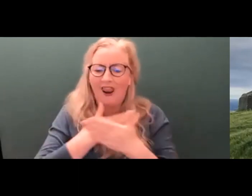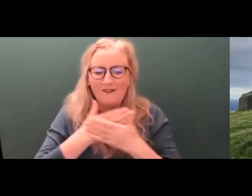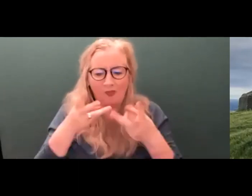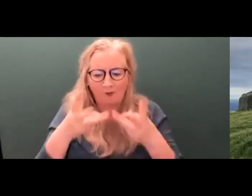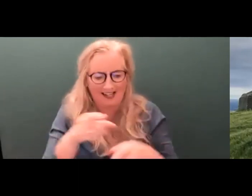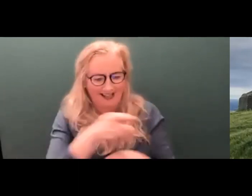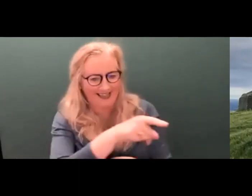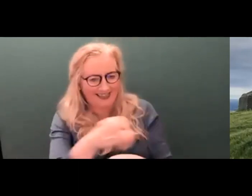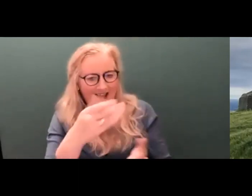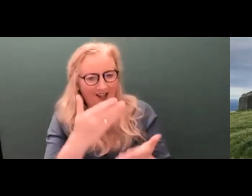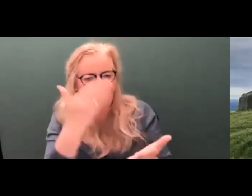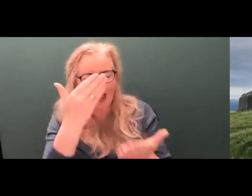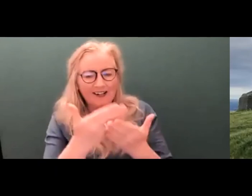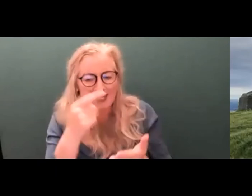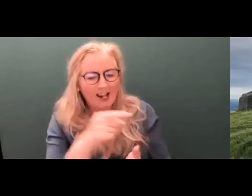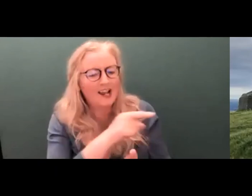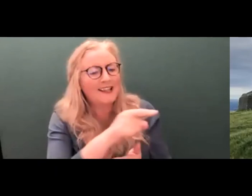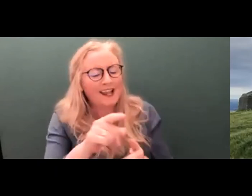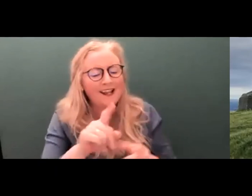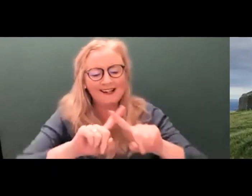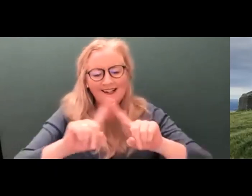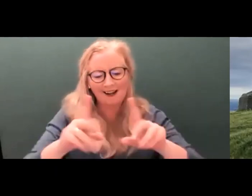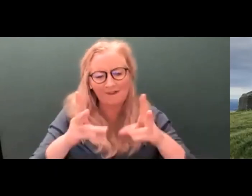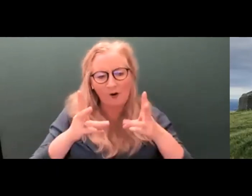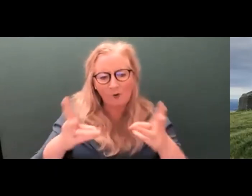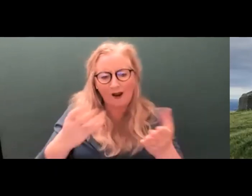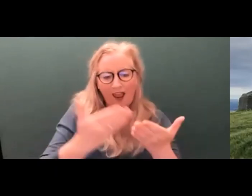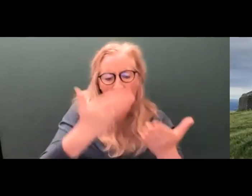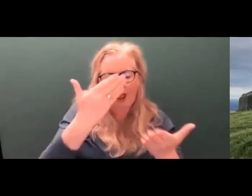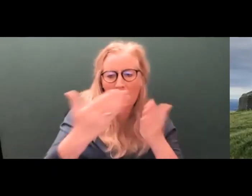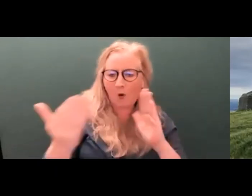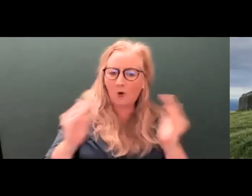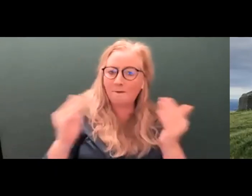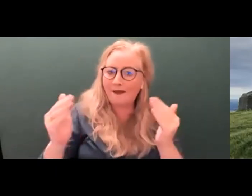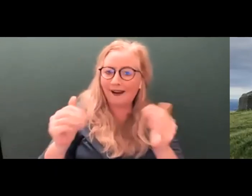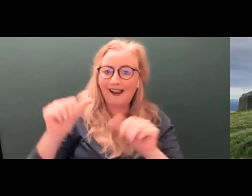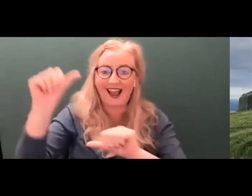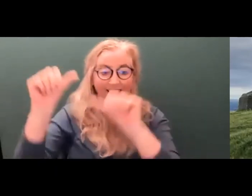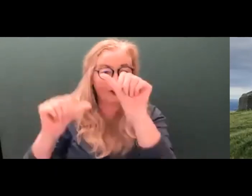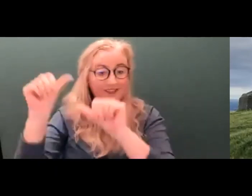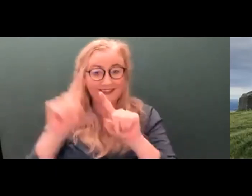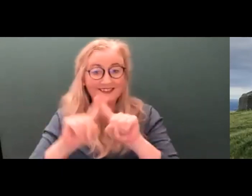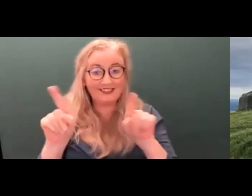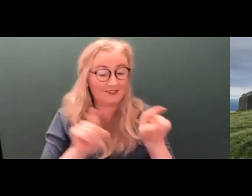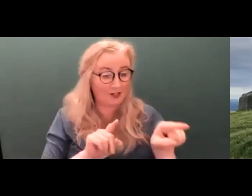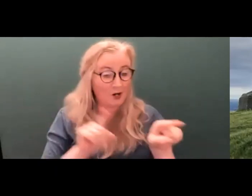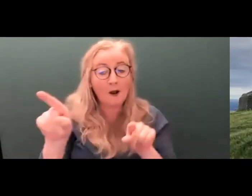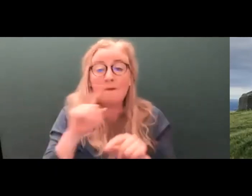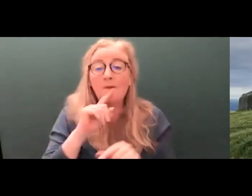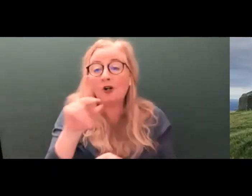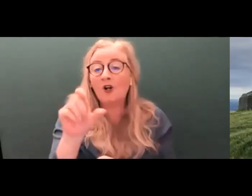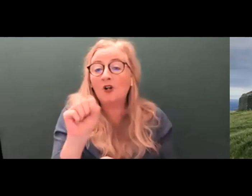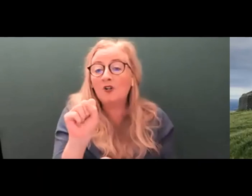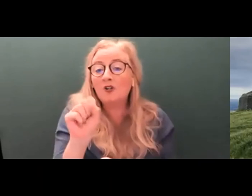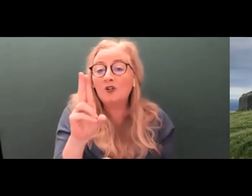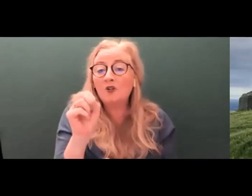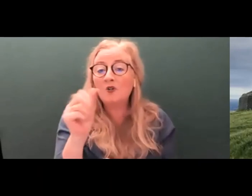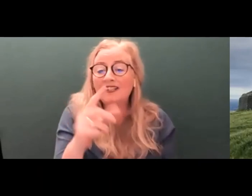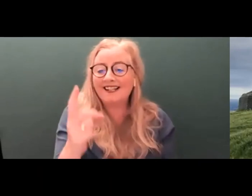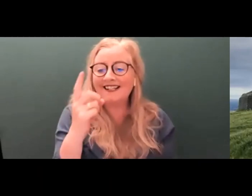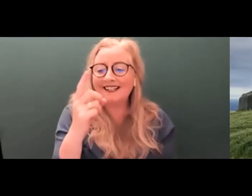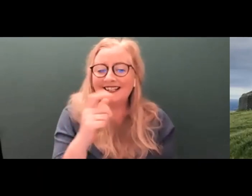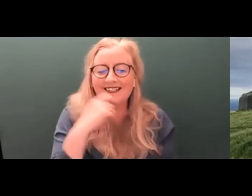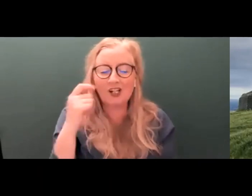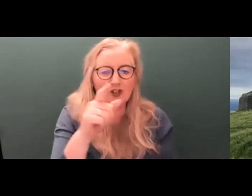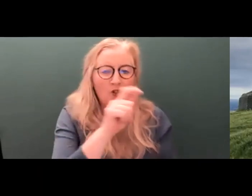And they're very different learners than adults. Now, although Susan said she's too old,